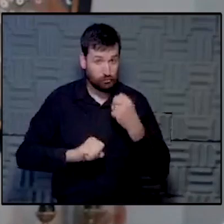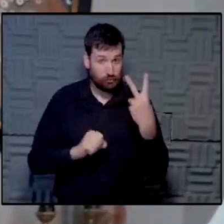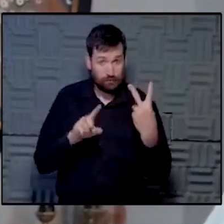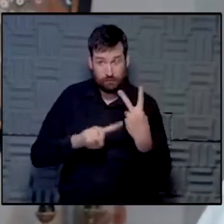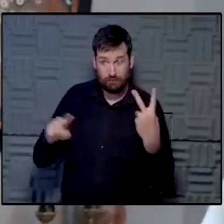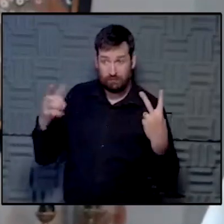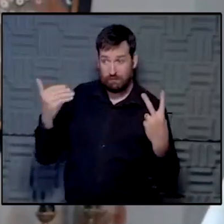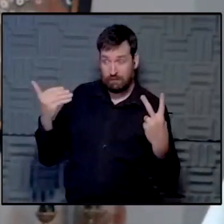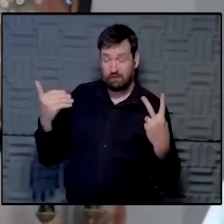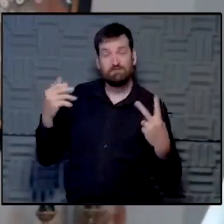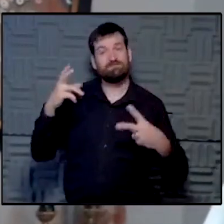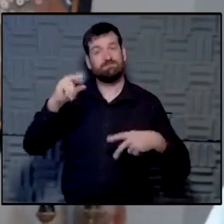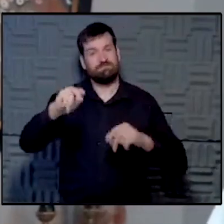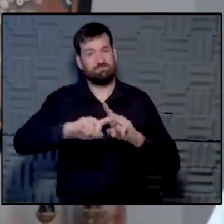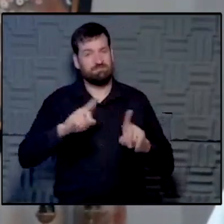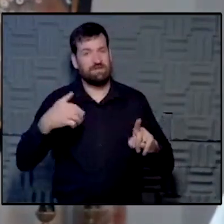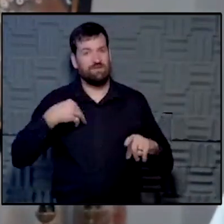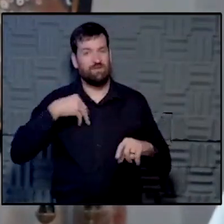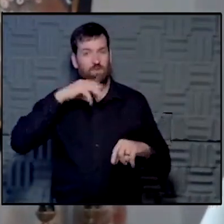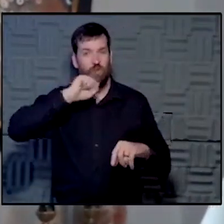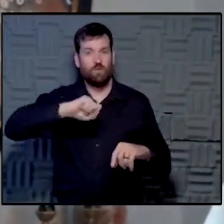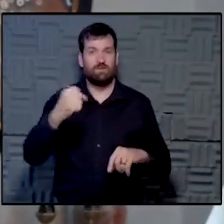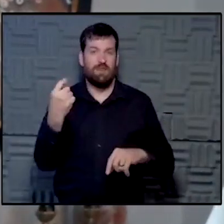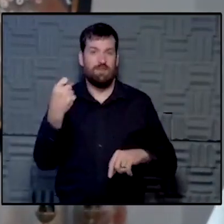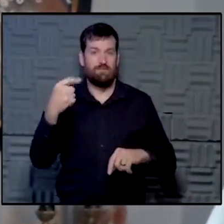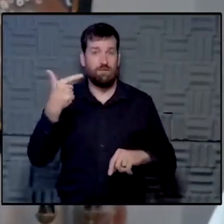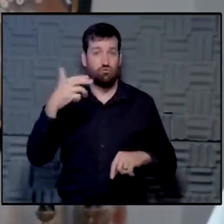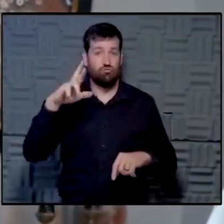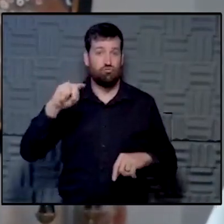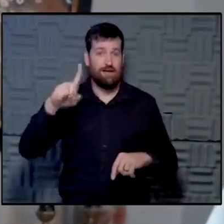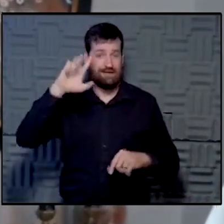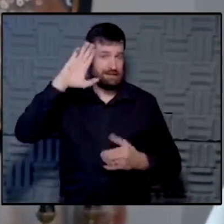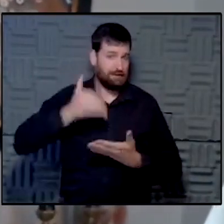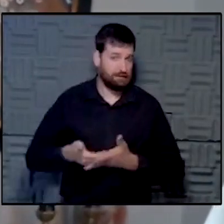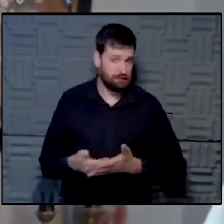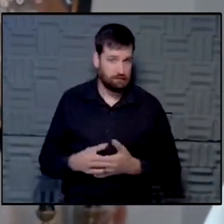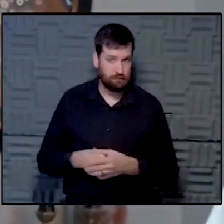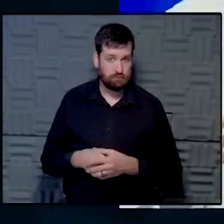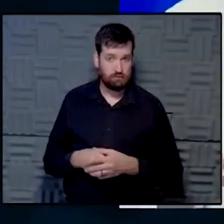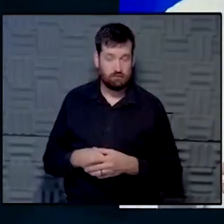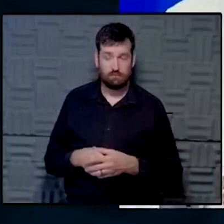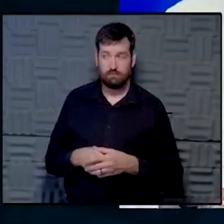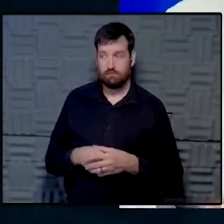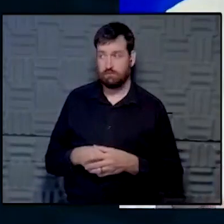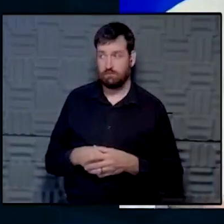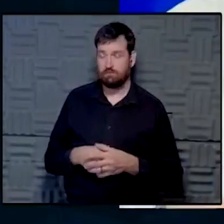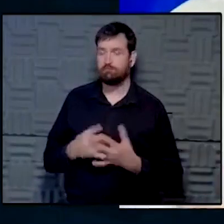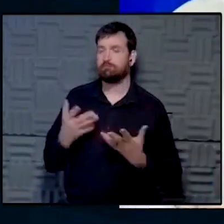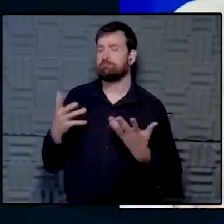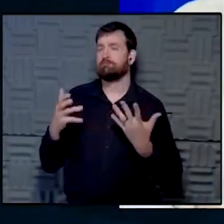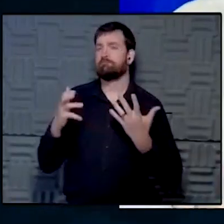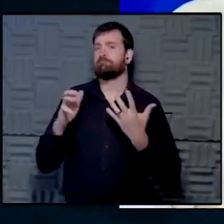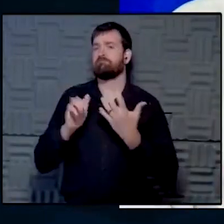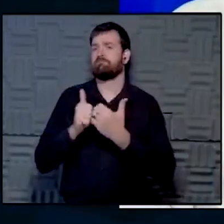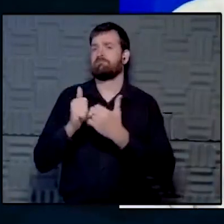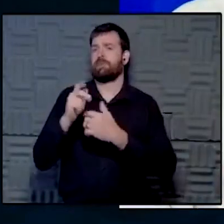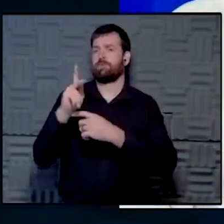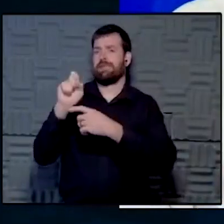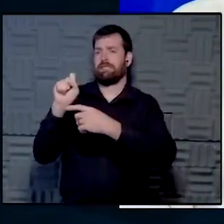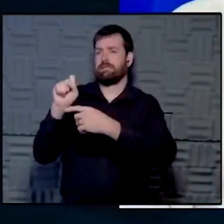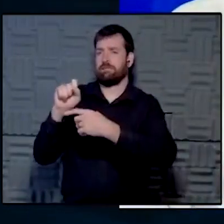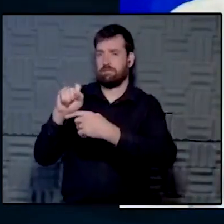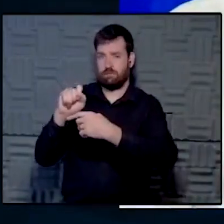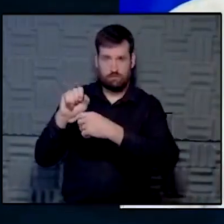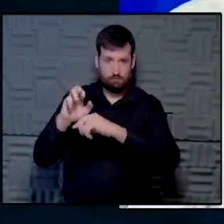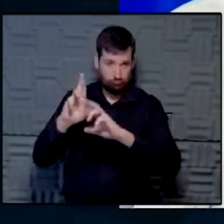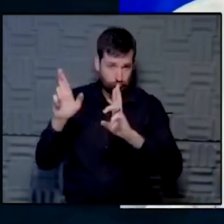but I do have I have an 11-year-old grandson. There you go. So, what are you going to do? So, how is the state of Kansas ready to